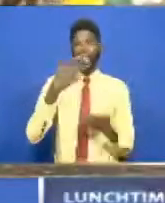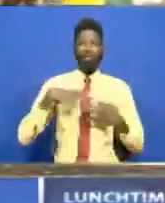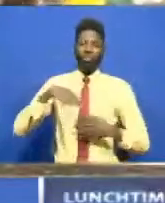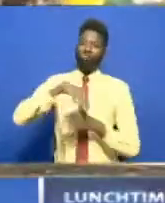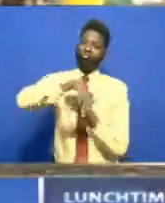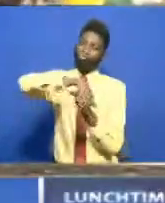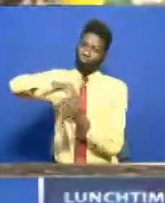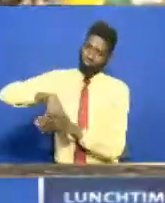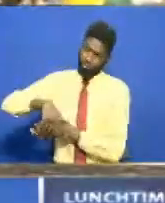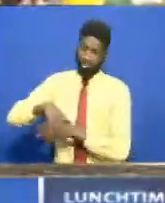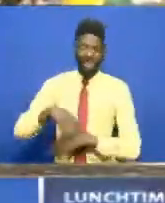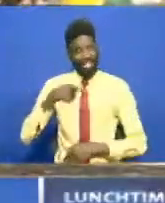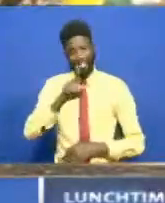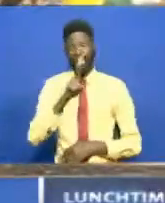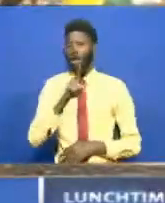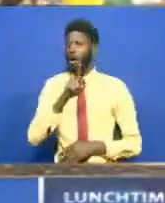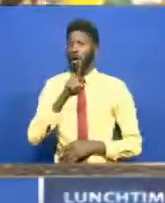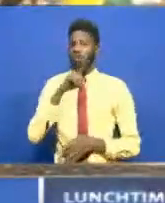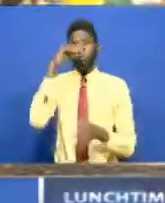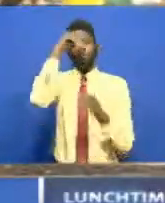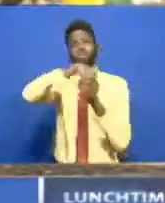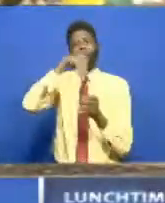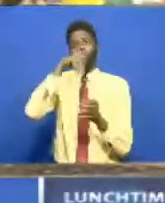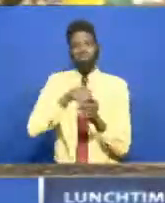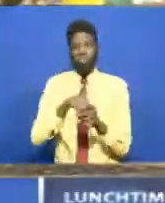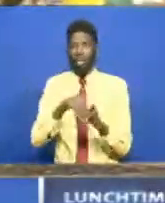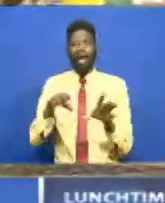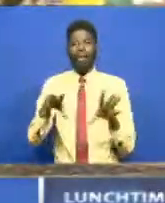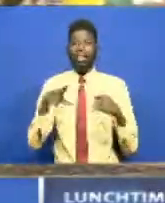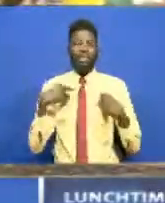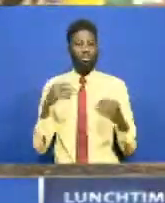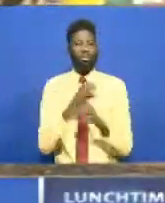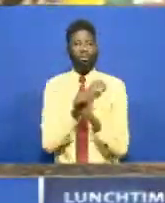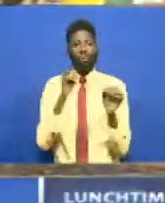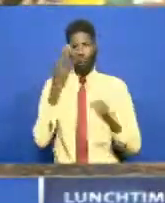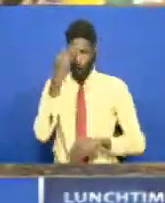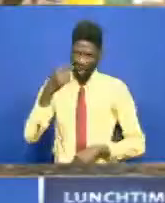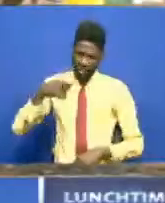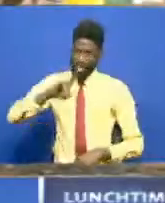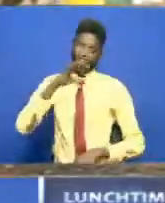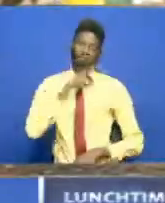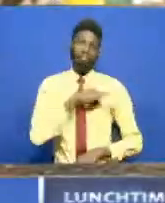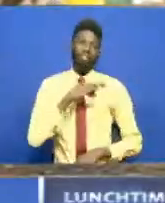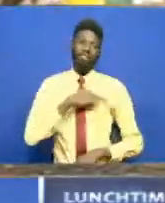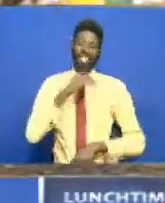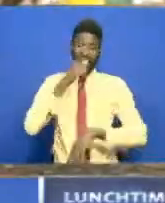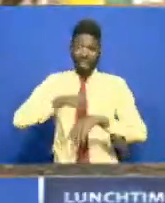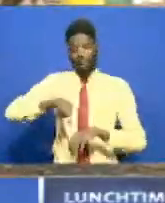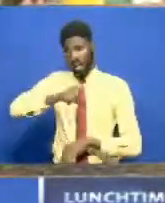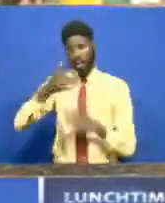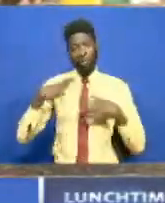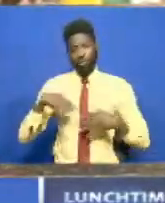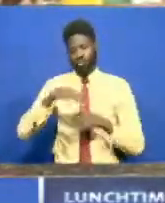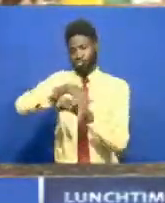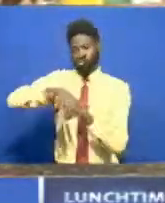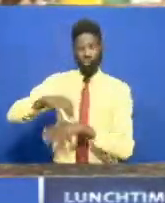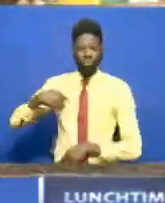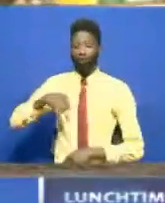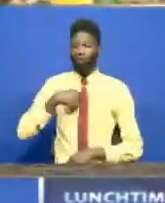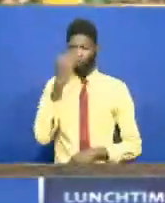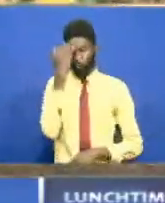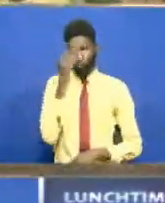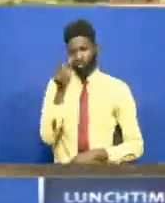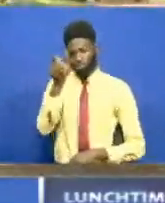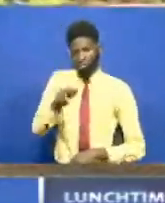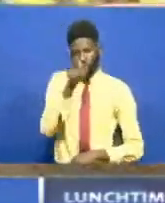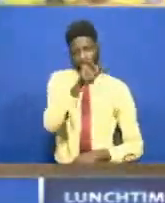oppose inclusivity because they have benefited, they have made their politics through exclusion, and we know them. Yes. Oh,